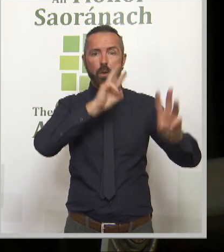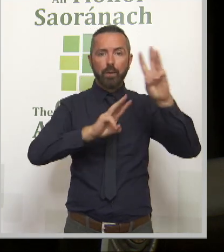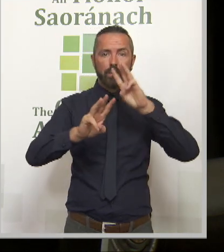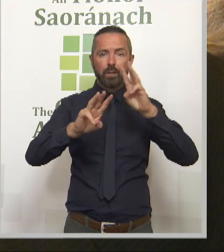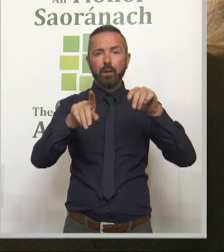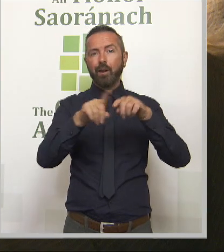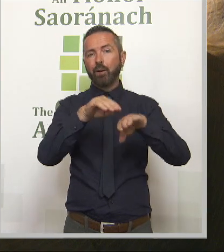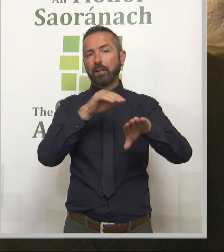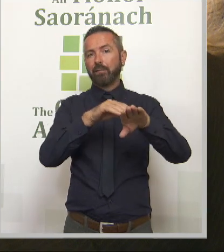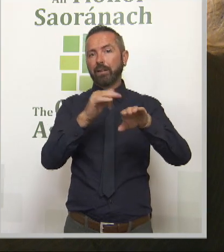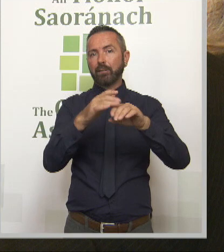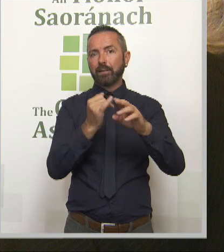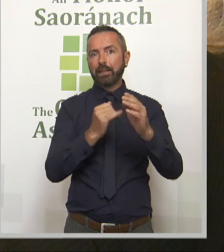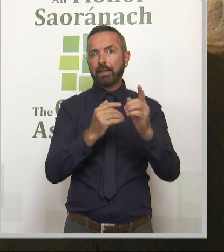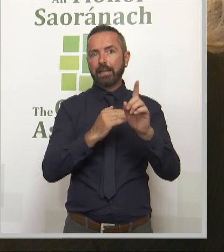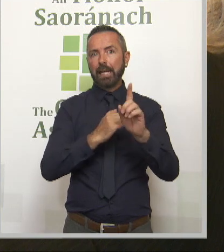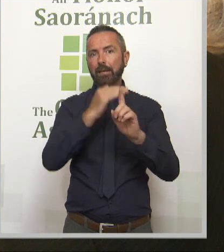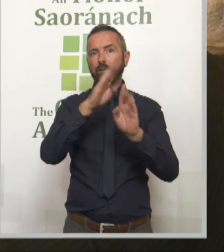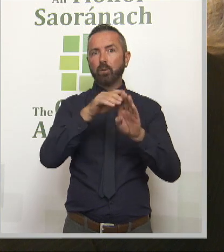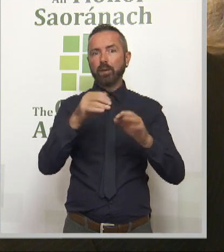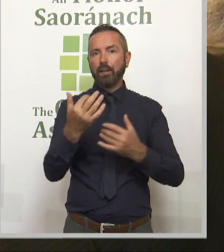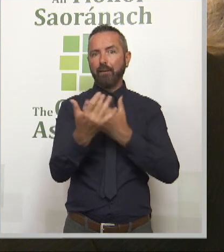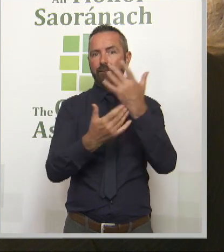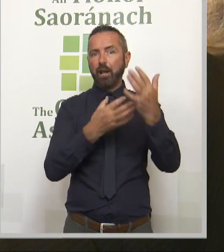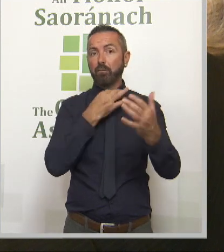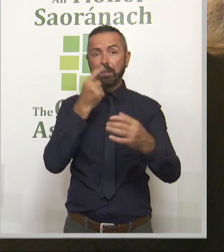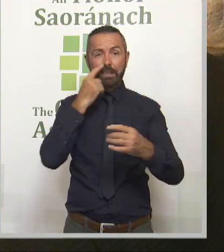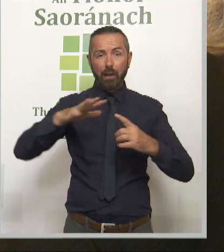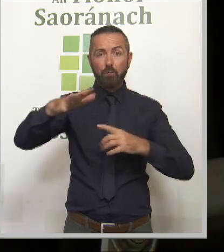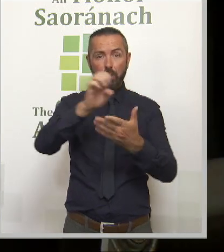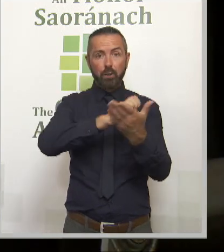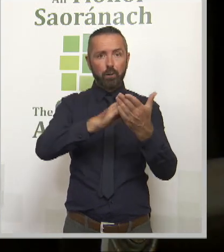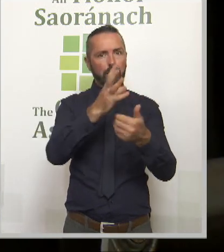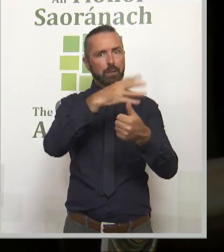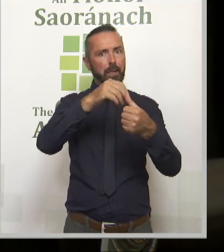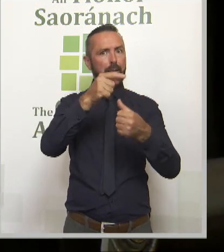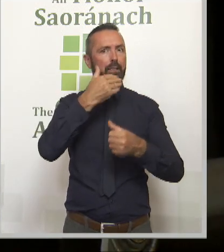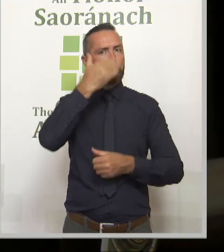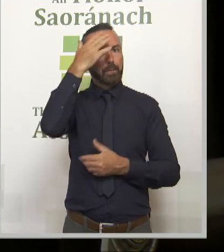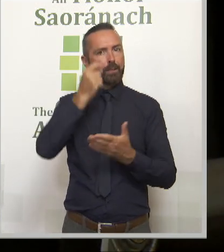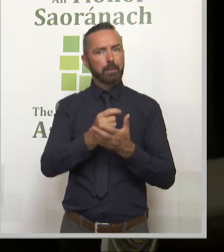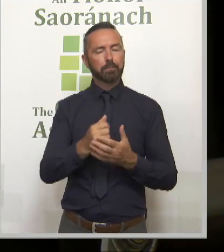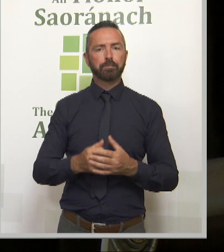making an increase in fire risk, which we've been seeing all across Europe, especially this summer.